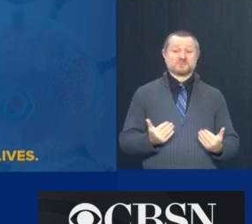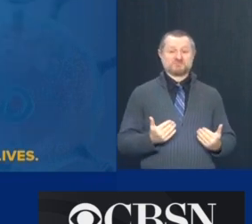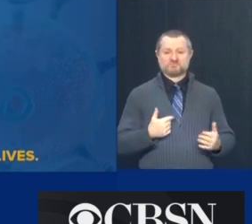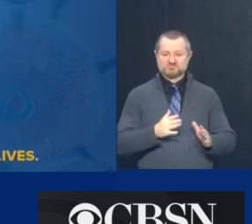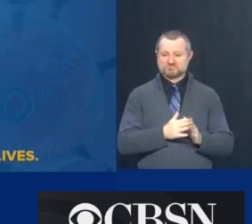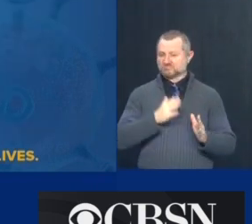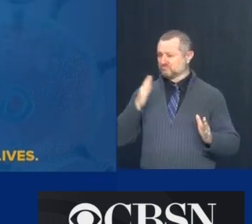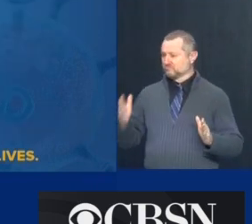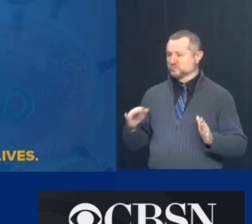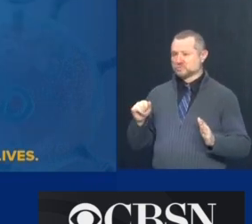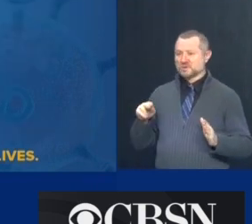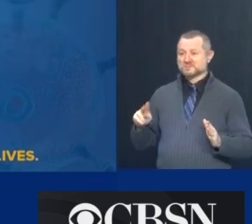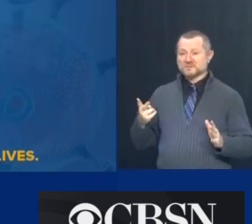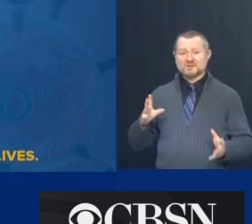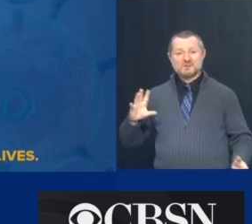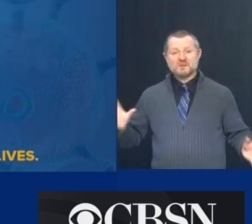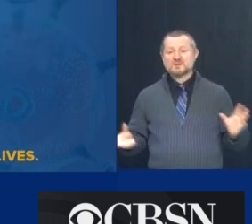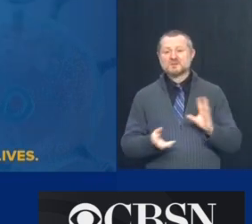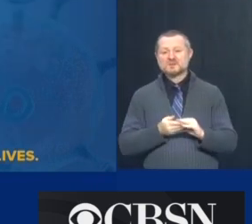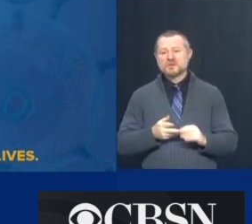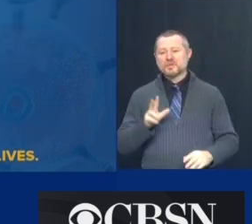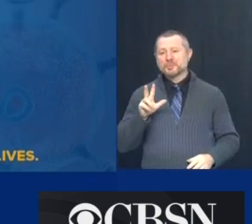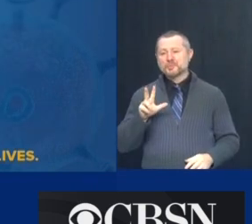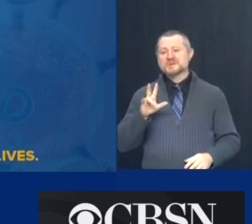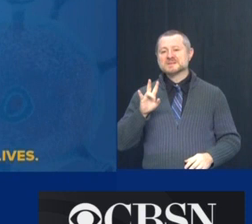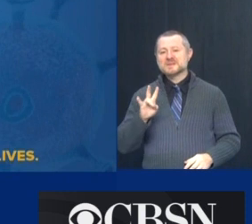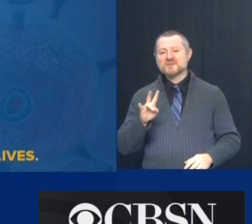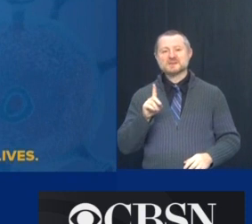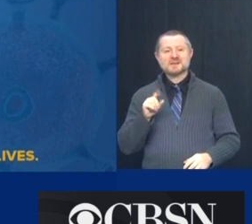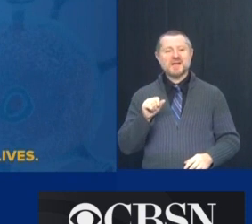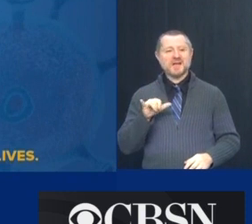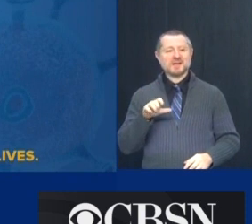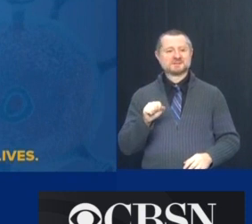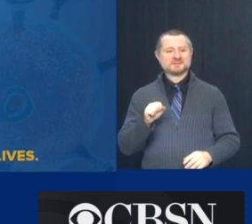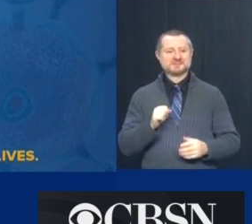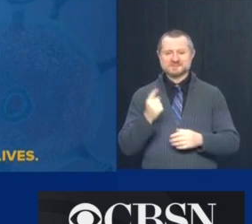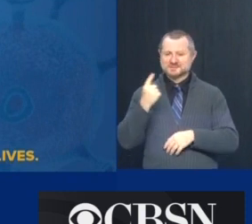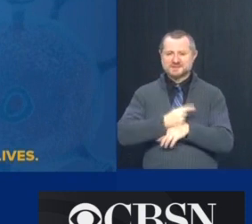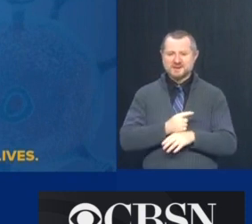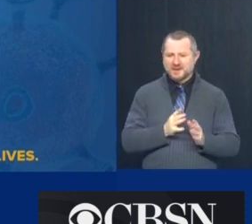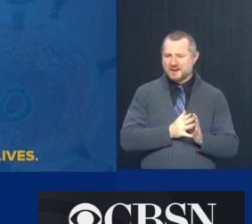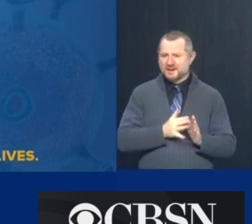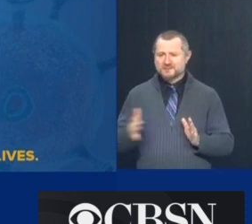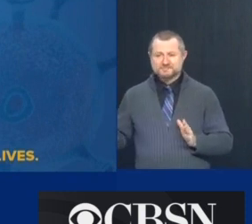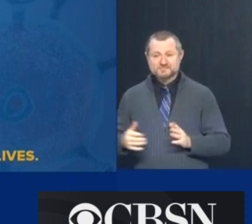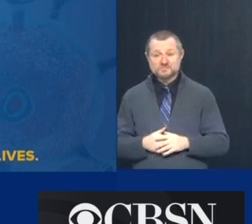37 days. Now, the mindset for the holiday season, all right, we're